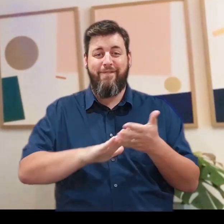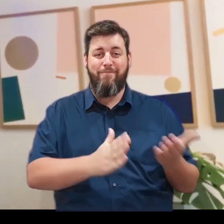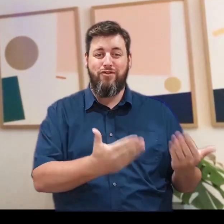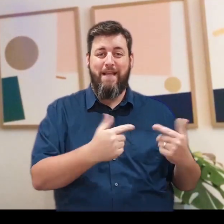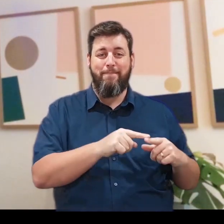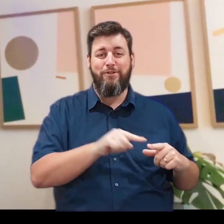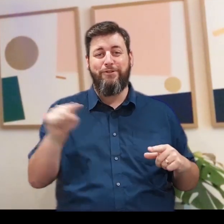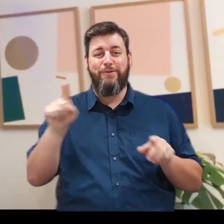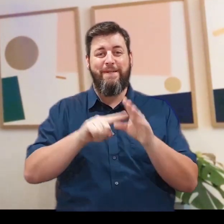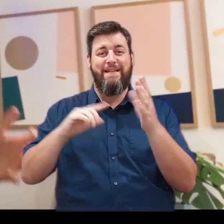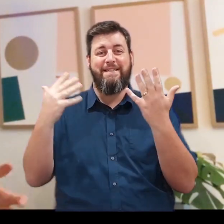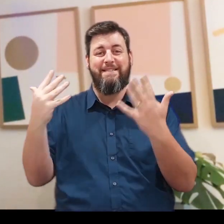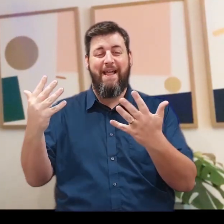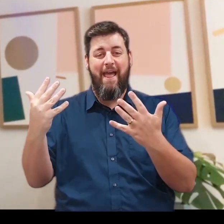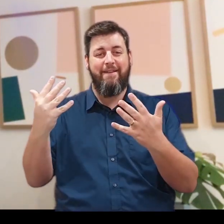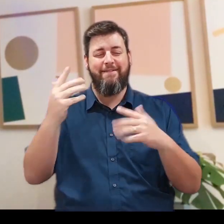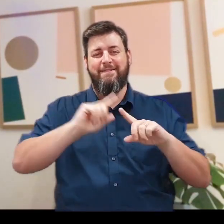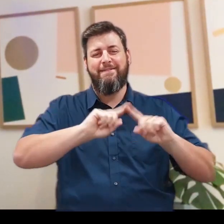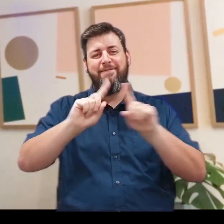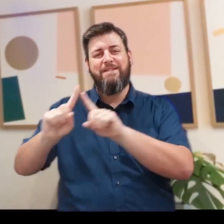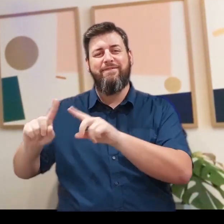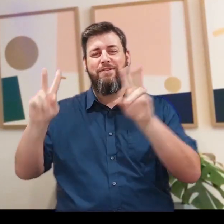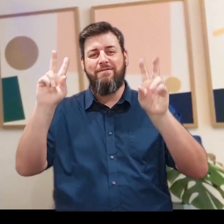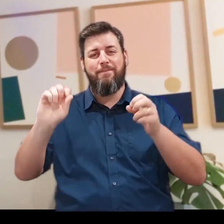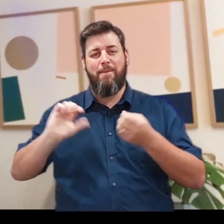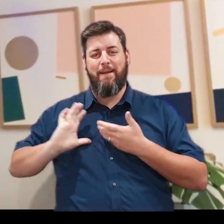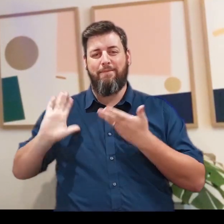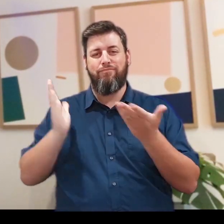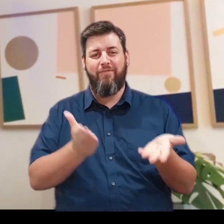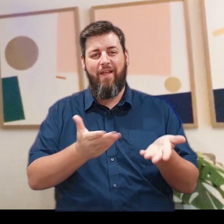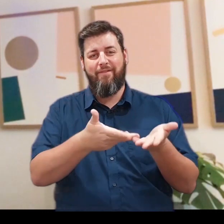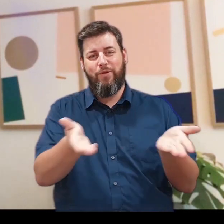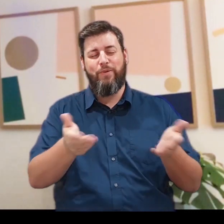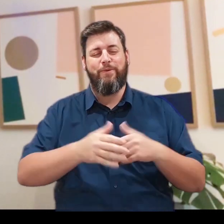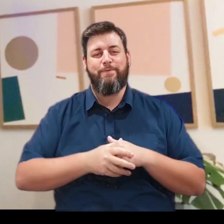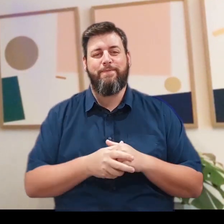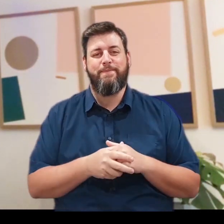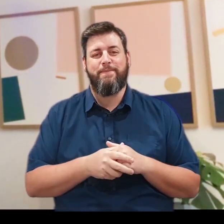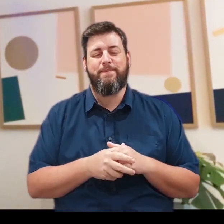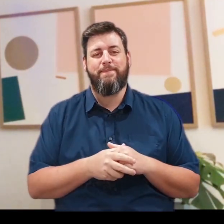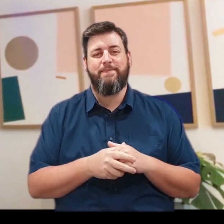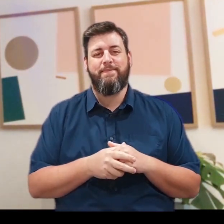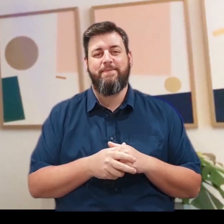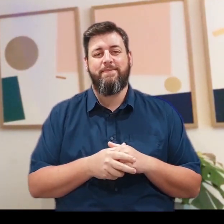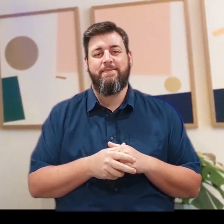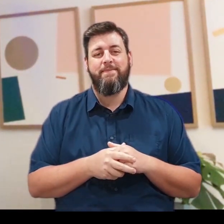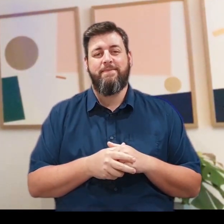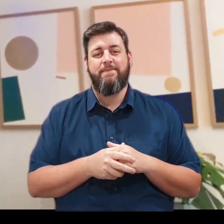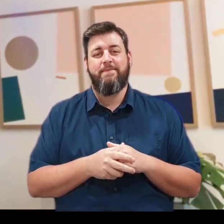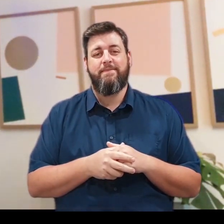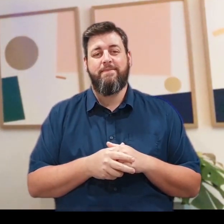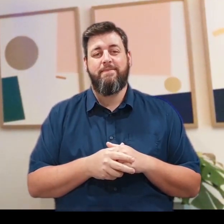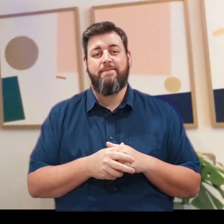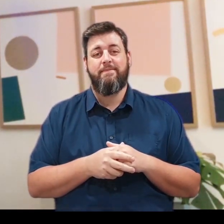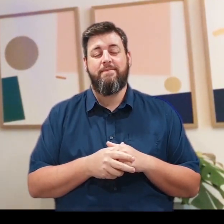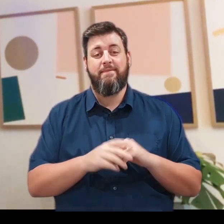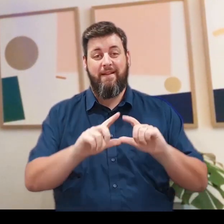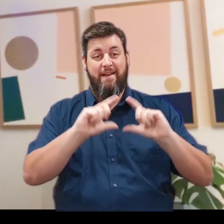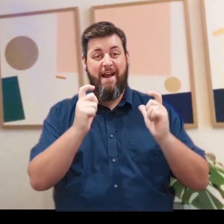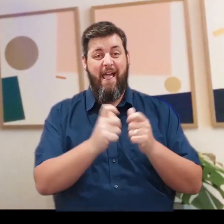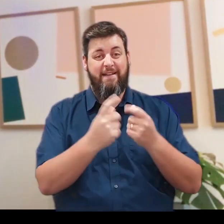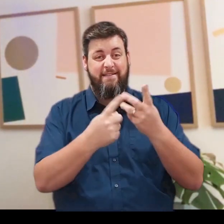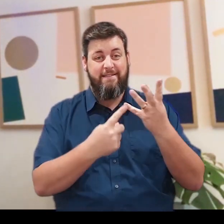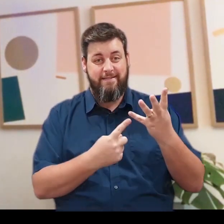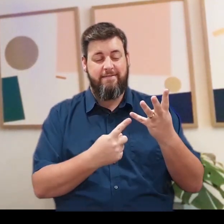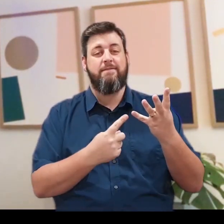the way through to year 10 in all of the different subjects that are on offer for you. Alongside those lessons, we're